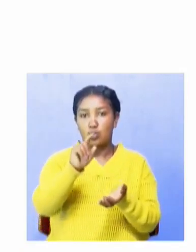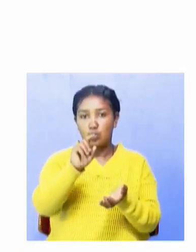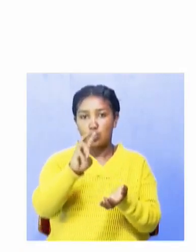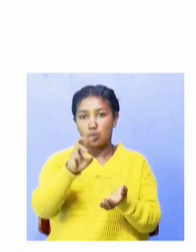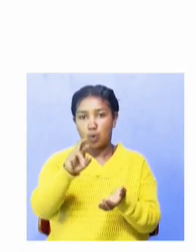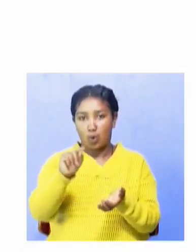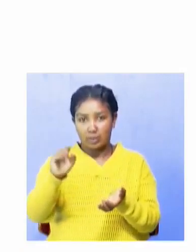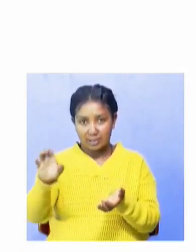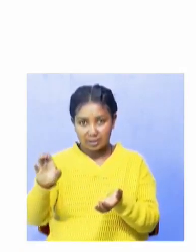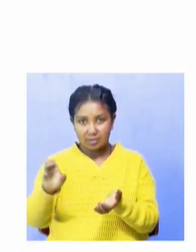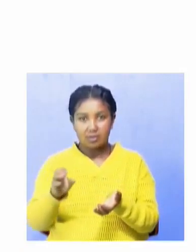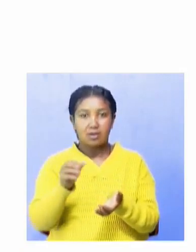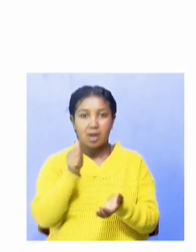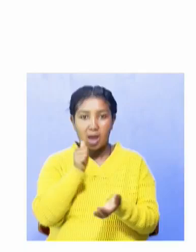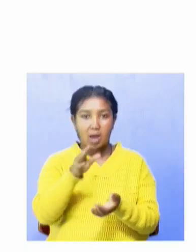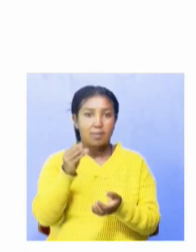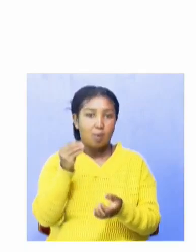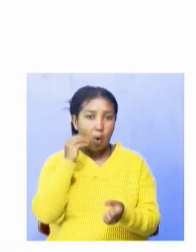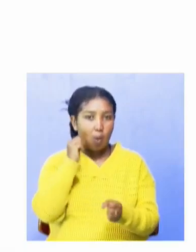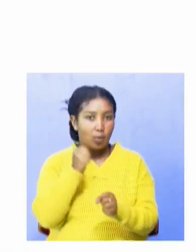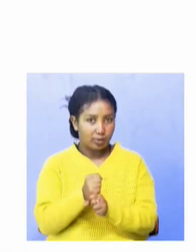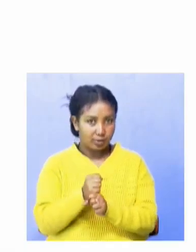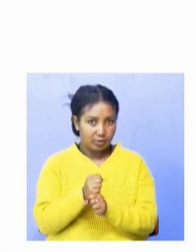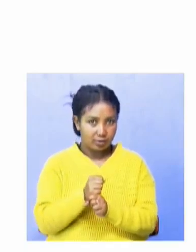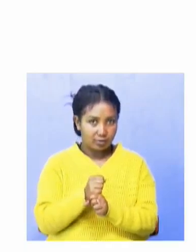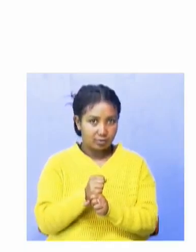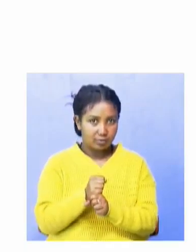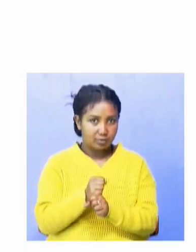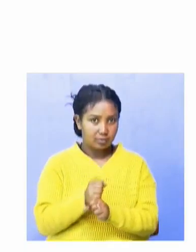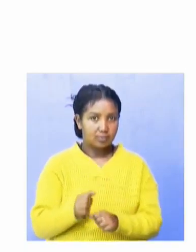her homework.